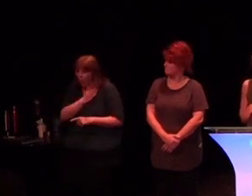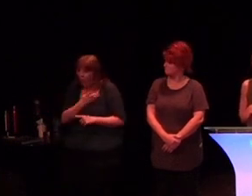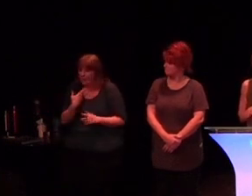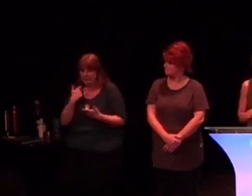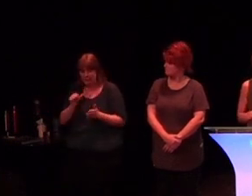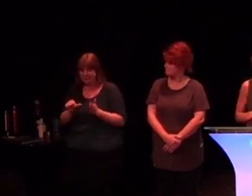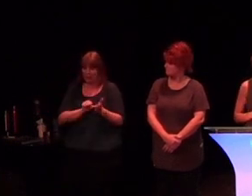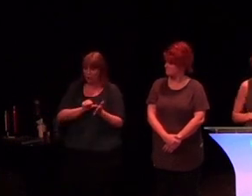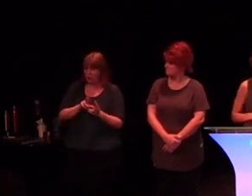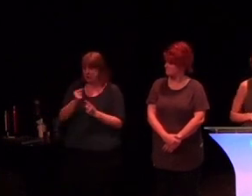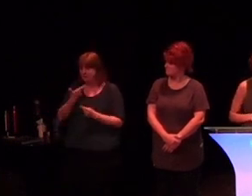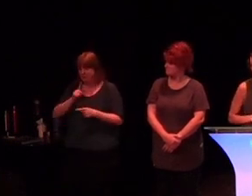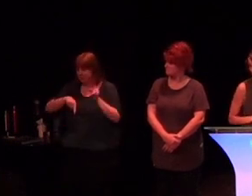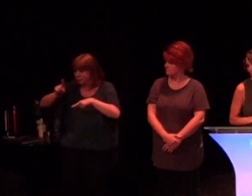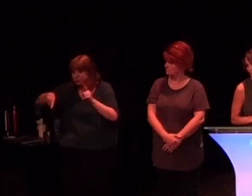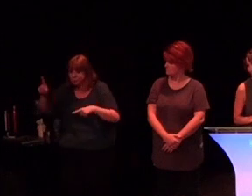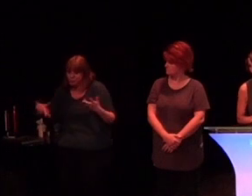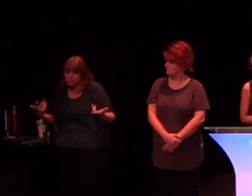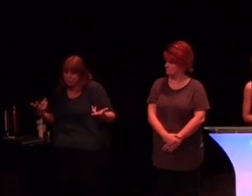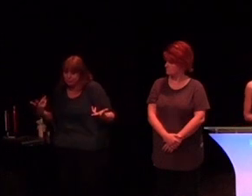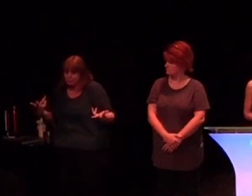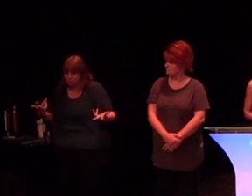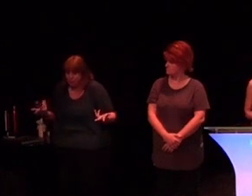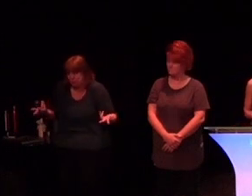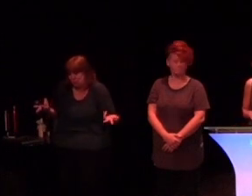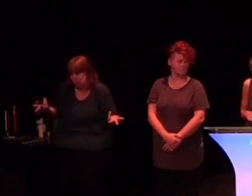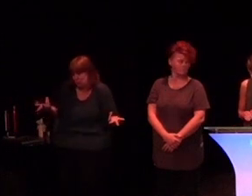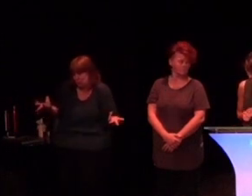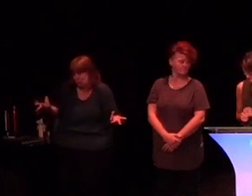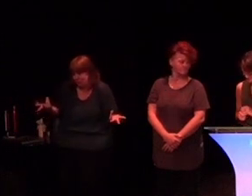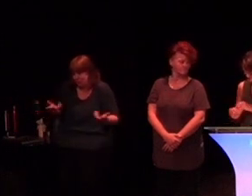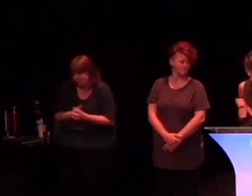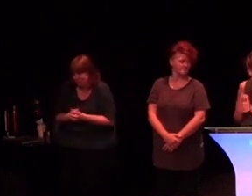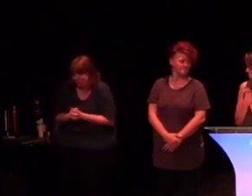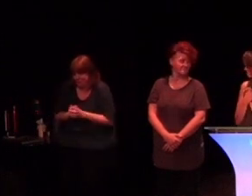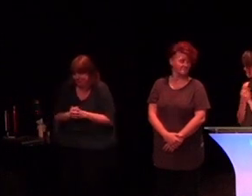some of us use Google effectively to solve medical problems.